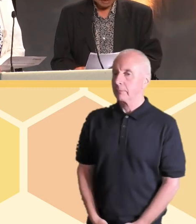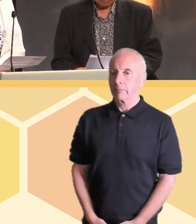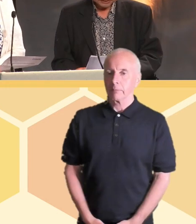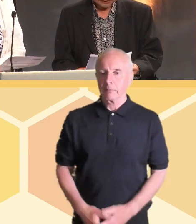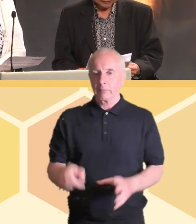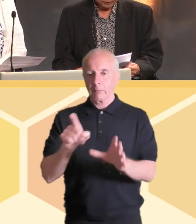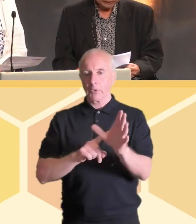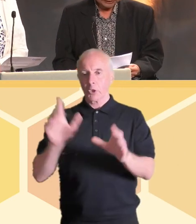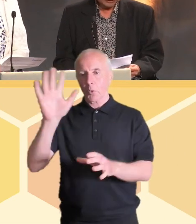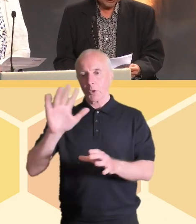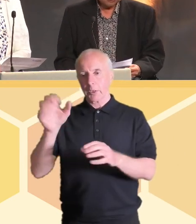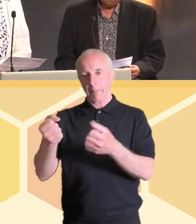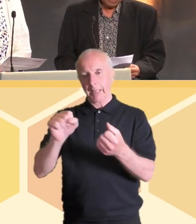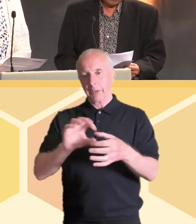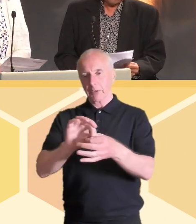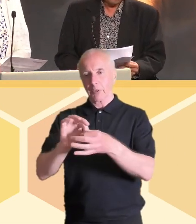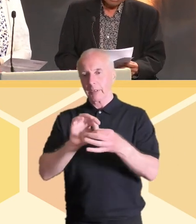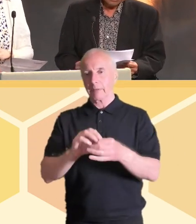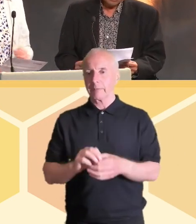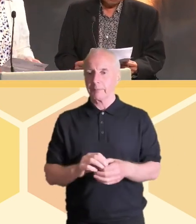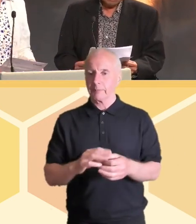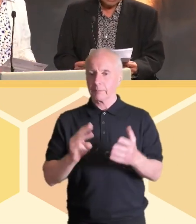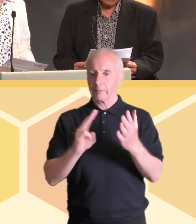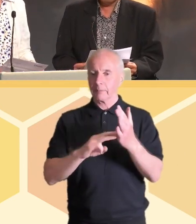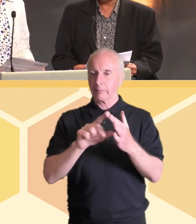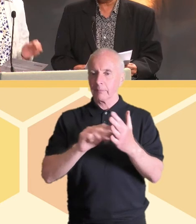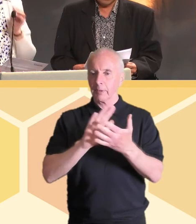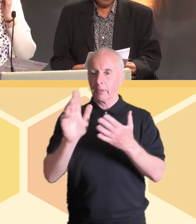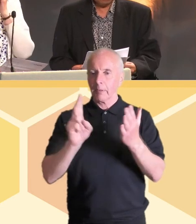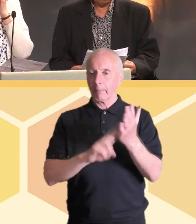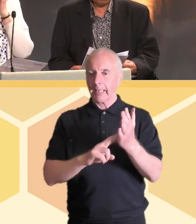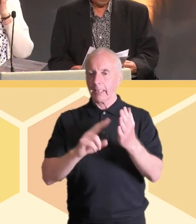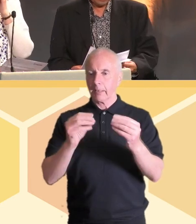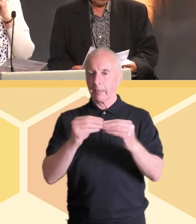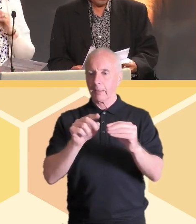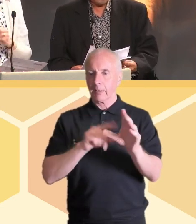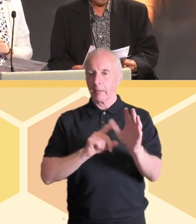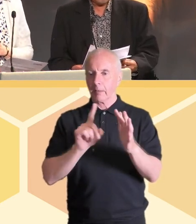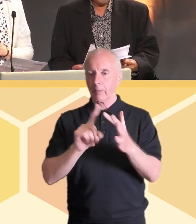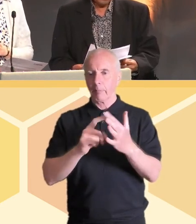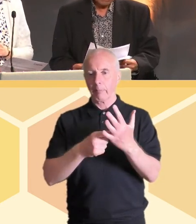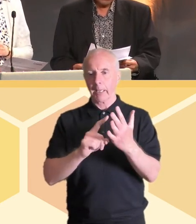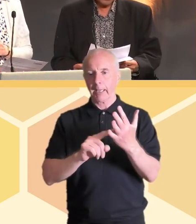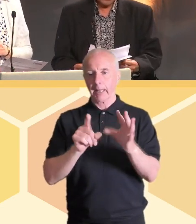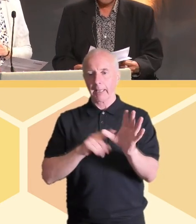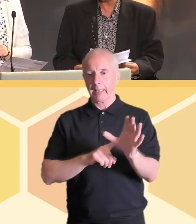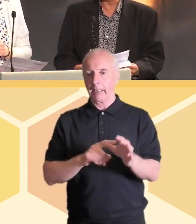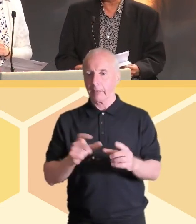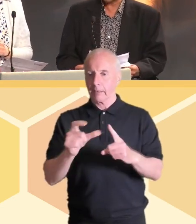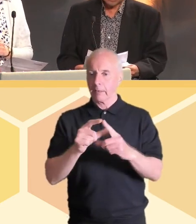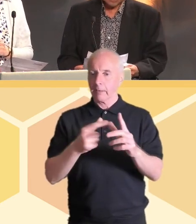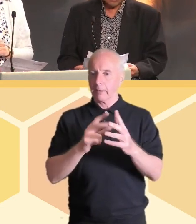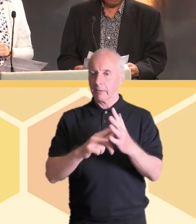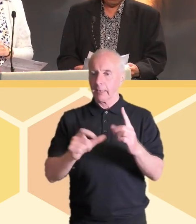Yorkshire Baptist Association, the Reverend Megan Barley, the Reverend